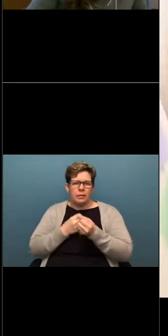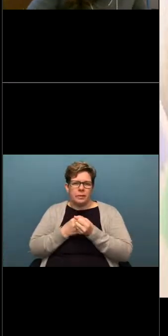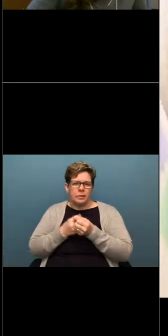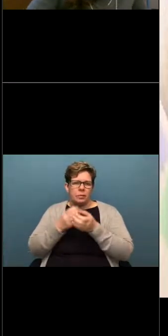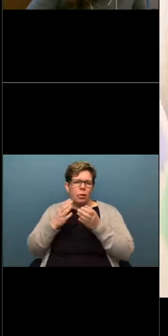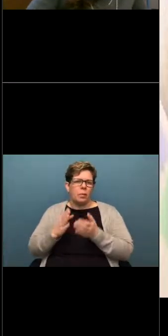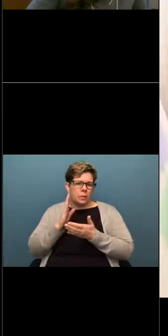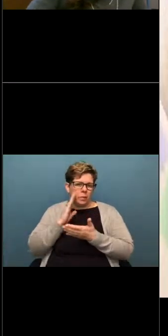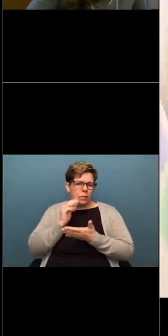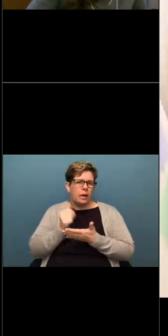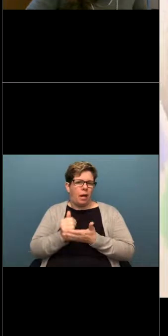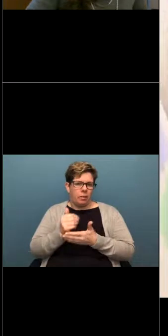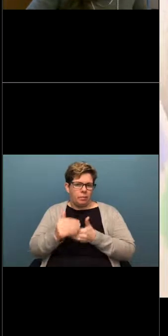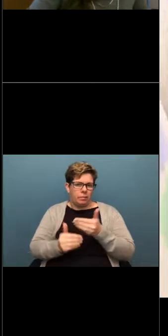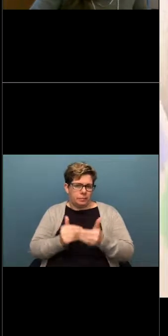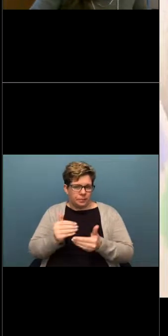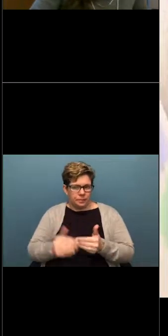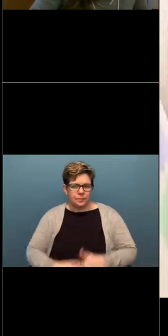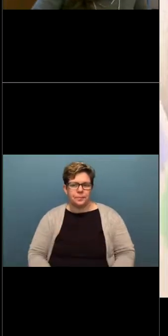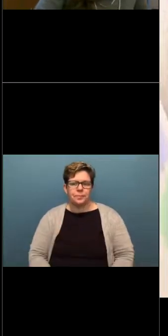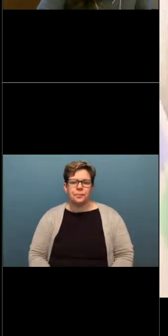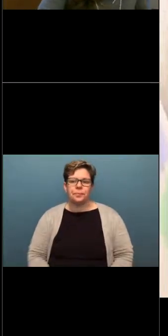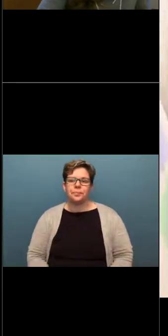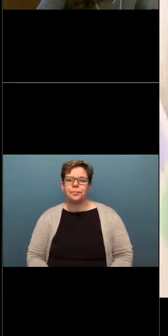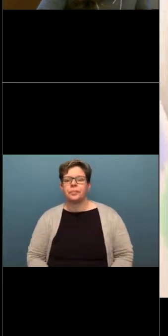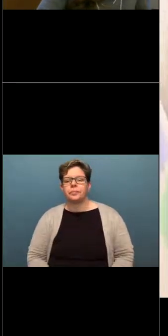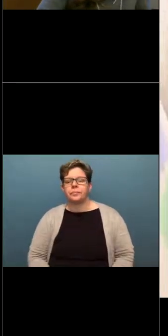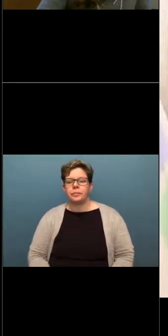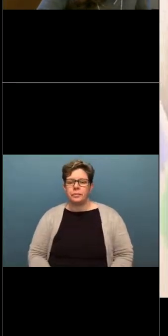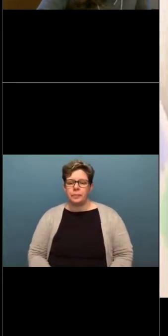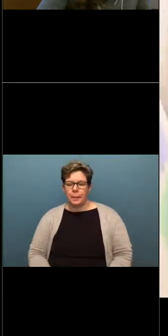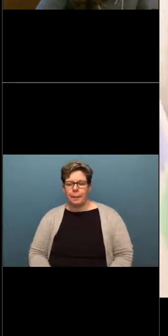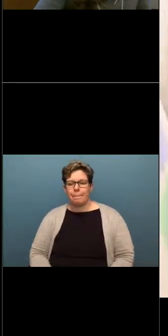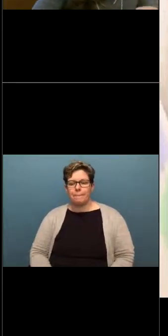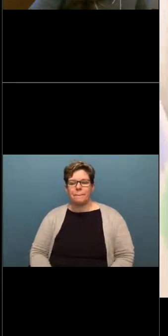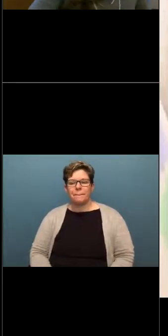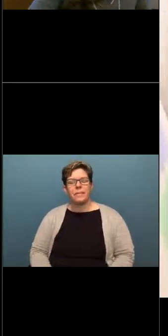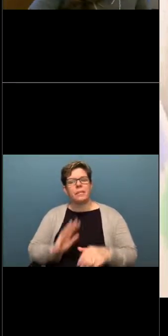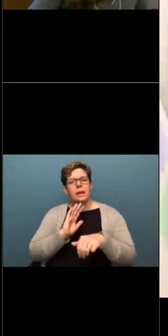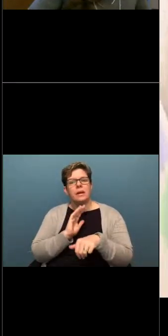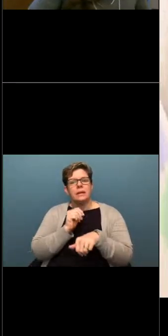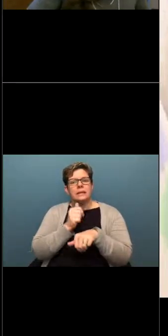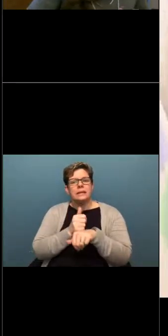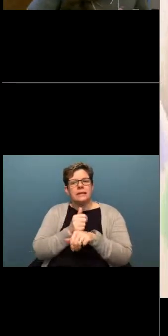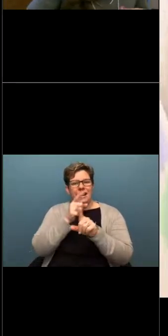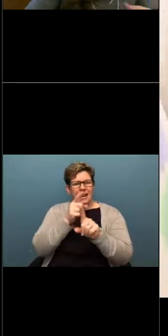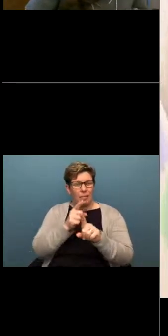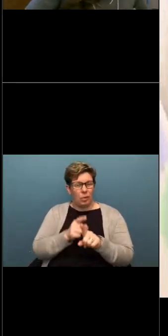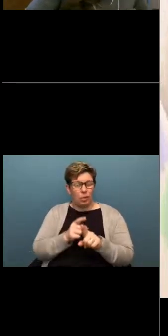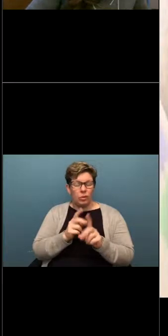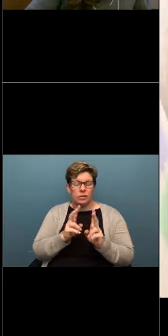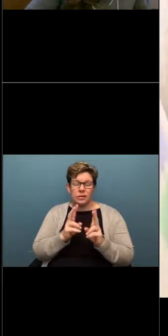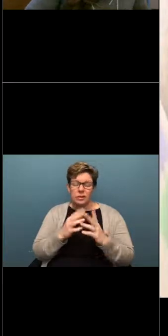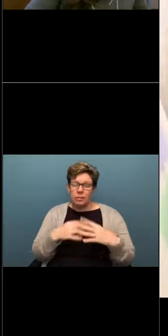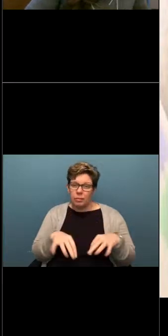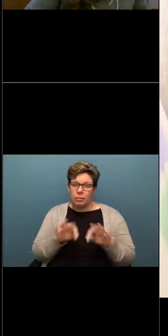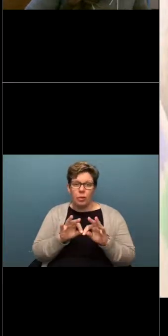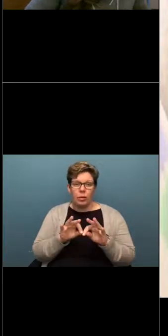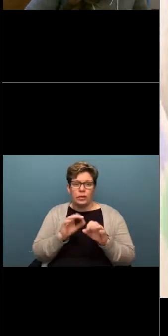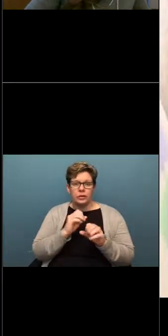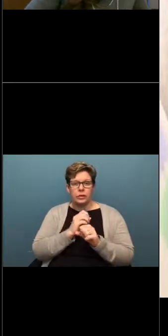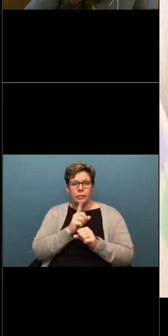be helpful. Setting goals, I think, is really important. This is a great way to speak the same